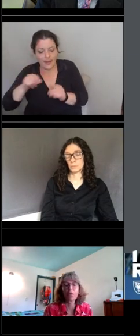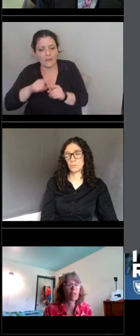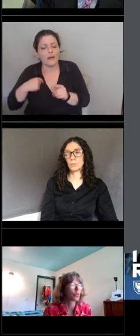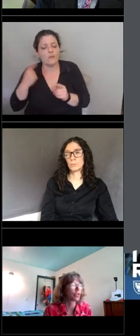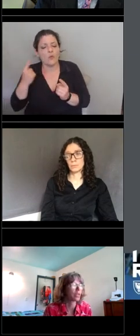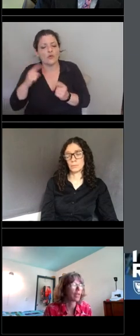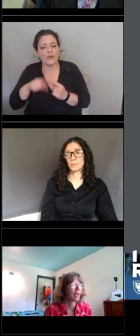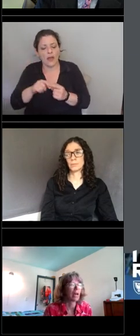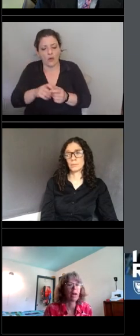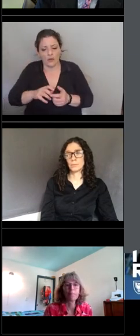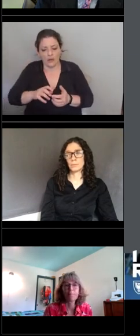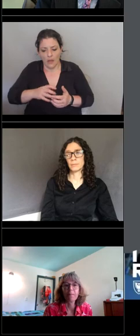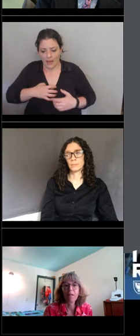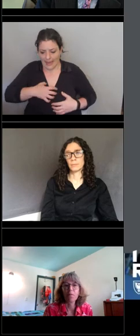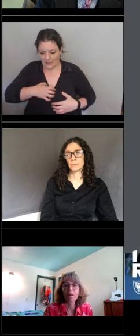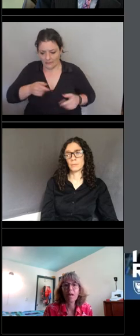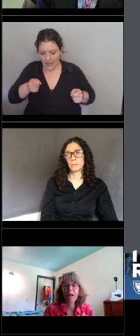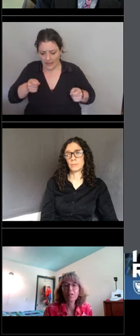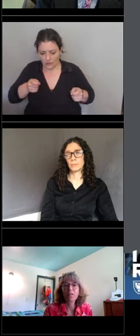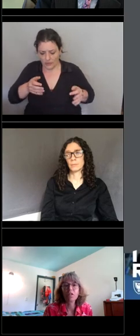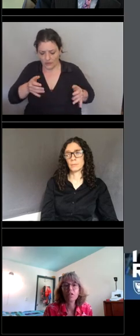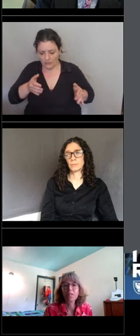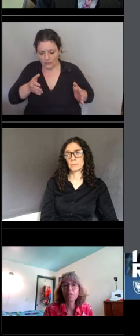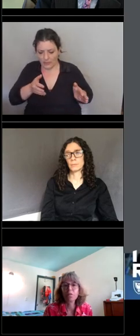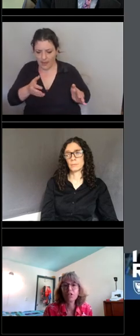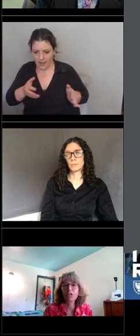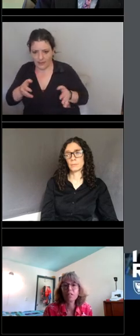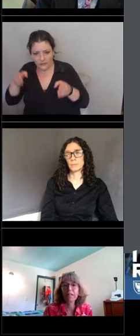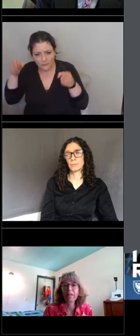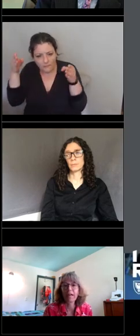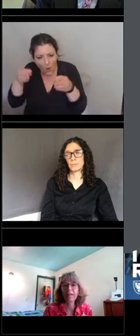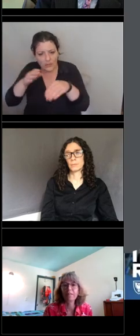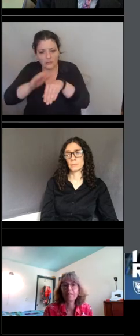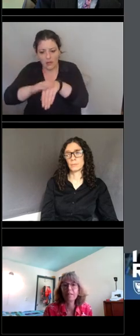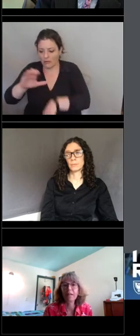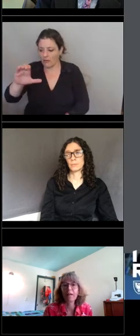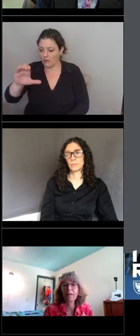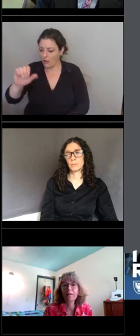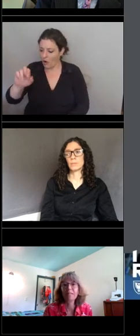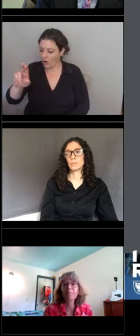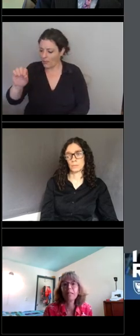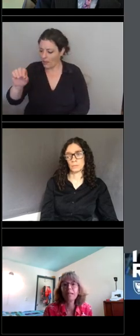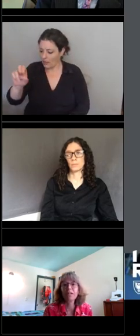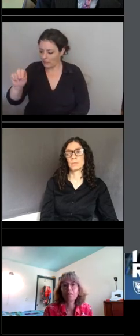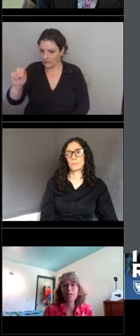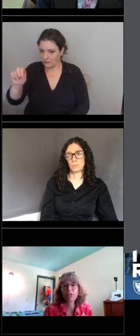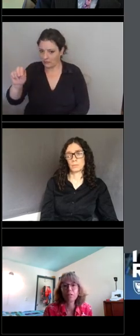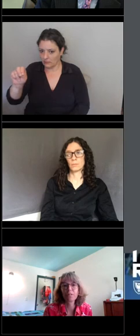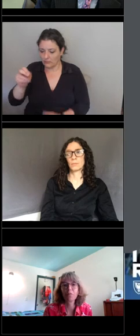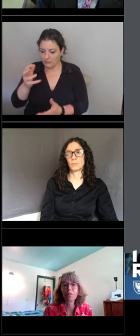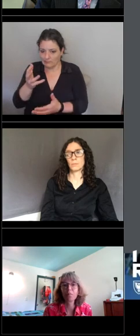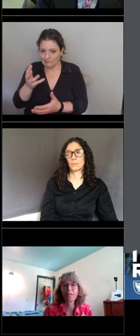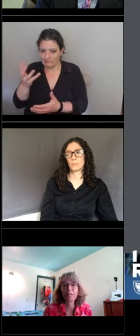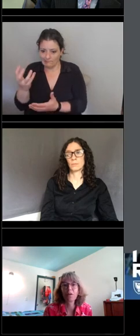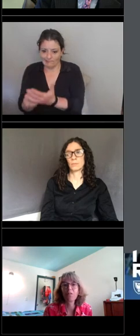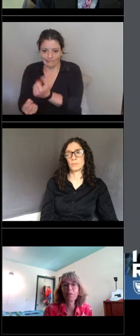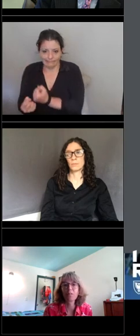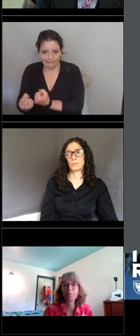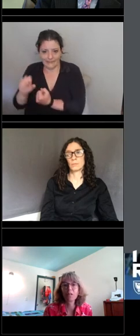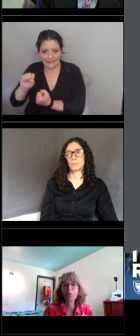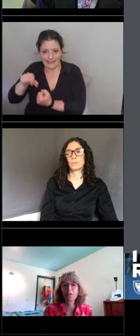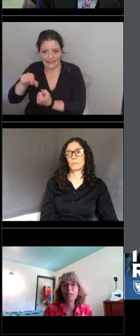carbon sequestration, and the degree to which you're seeing that as a mitigation measure in some of these